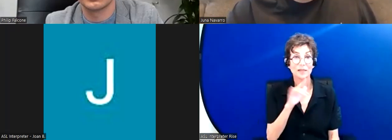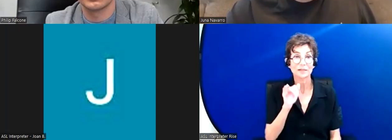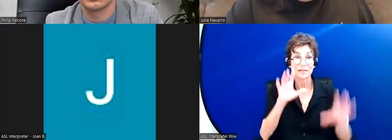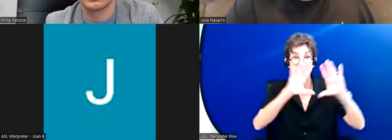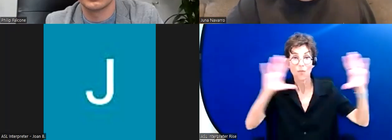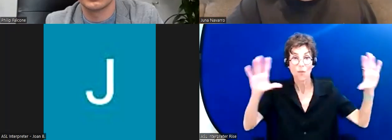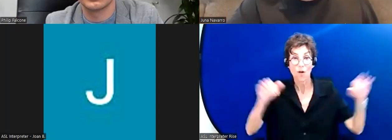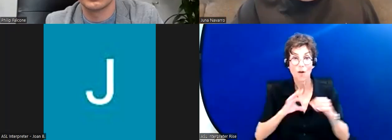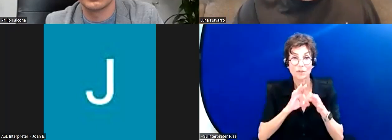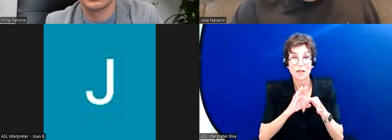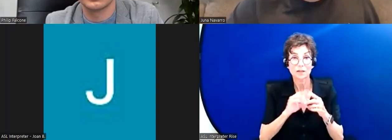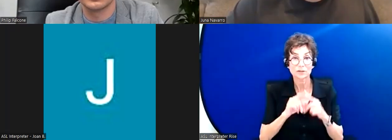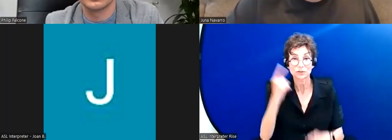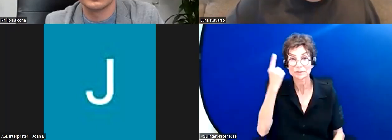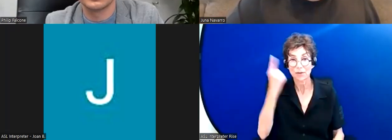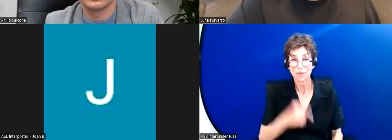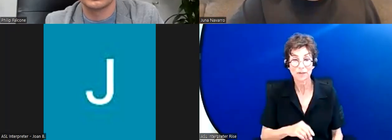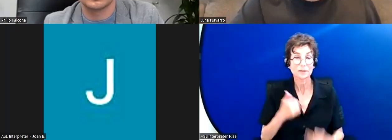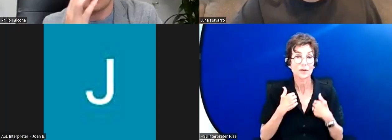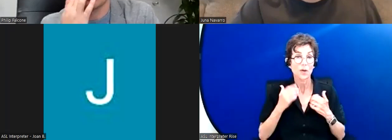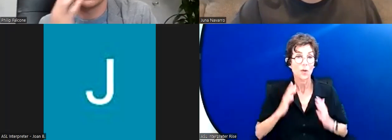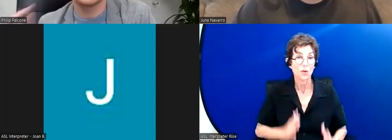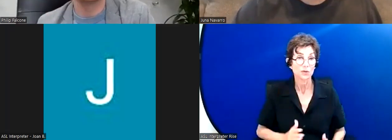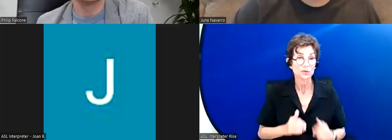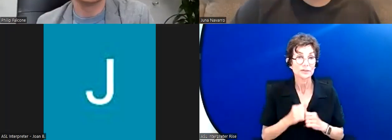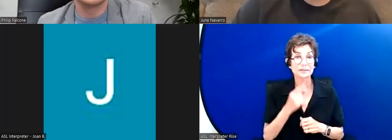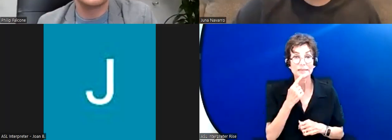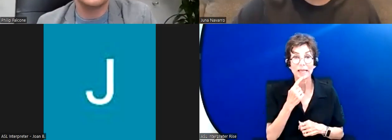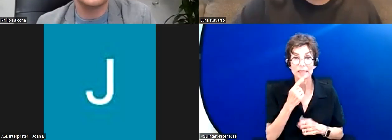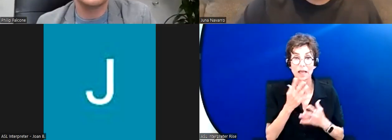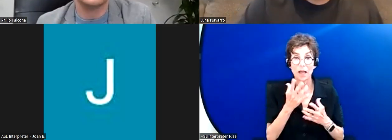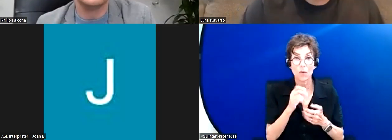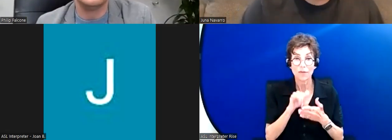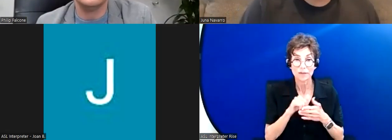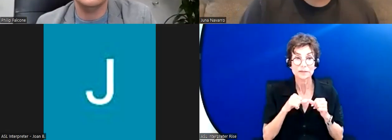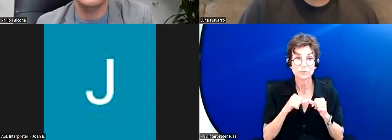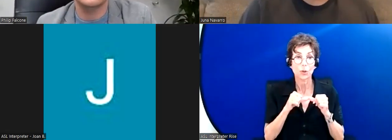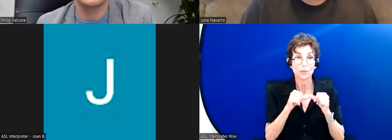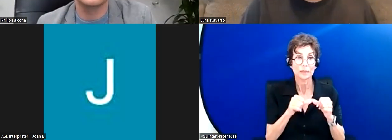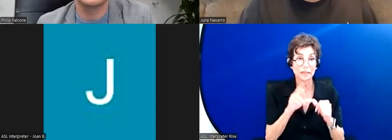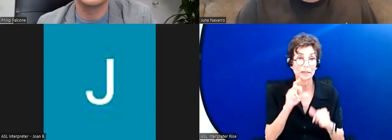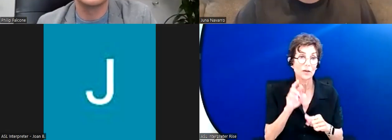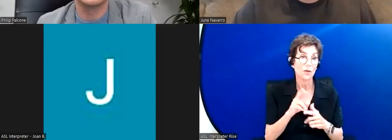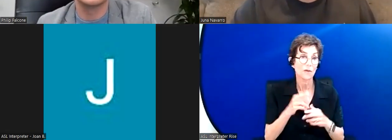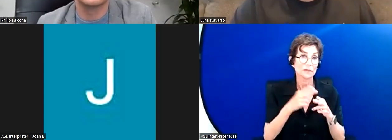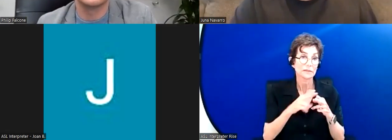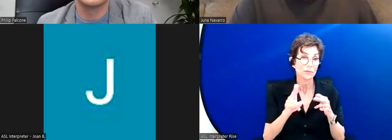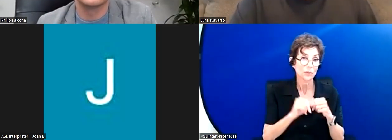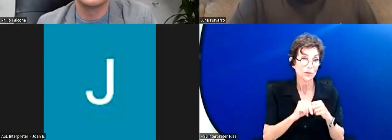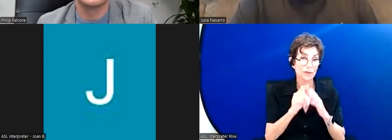someone, right? So that owner, it comes down to the owner saying, I either want this permanent or I just want this for a temporary amount of